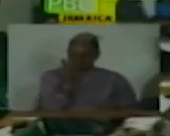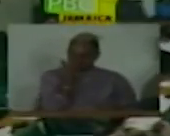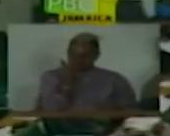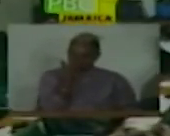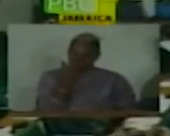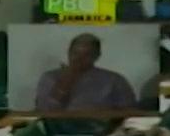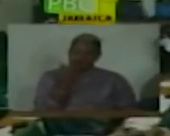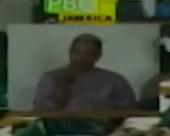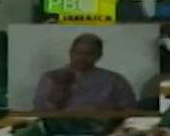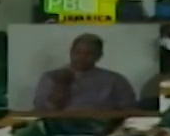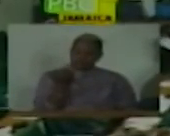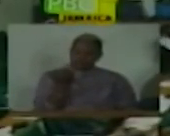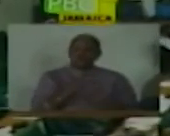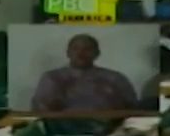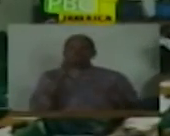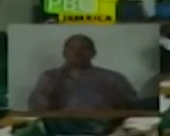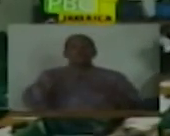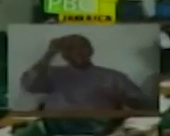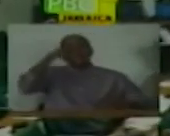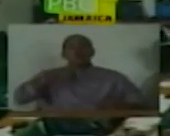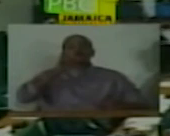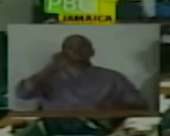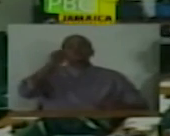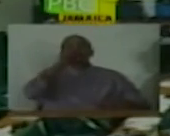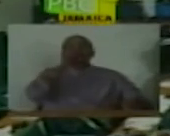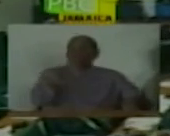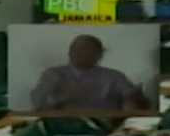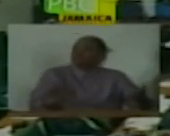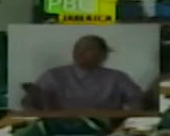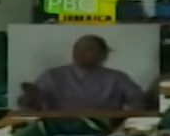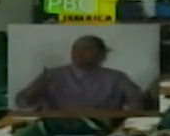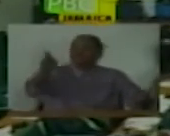It don't talk about the pan chicken people who